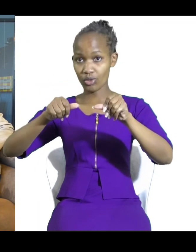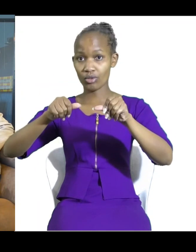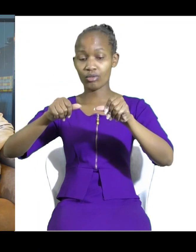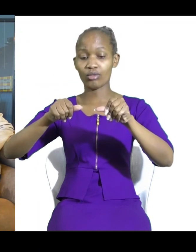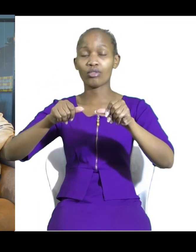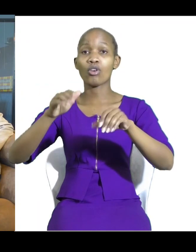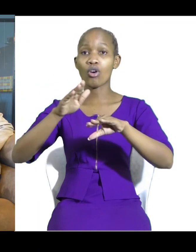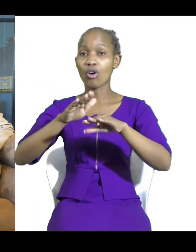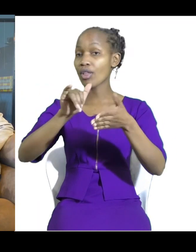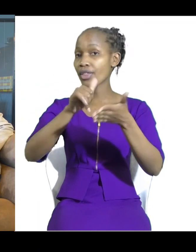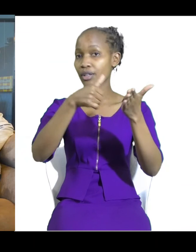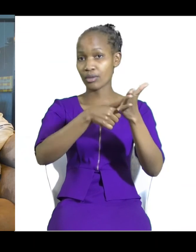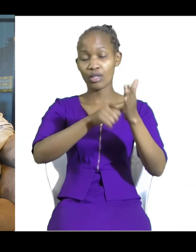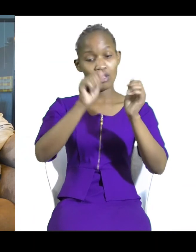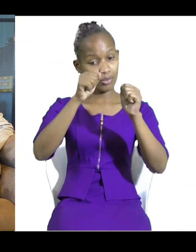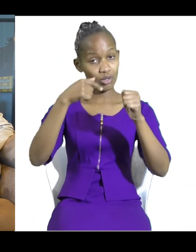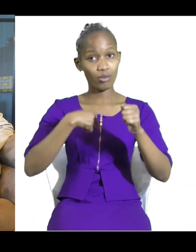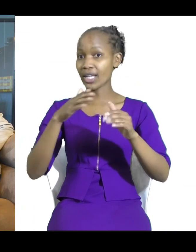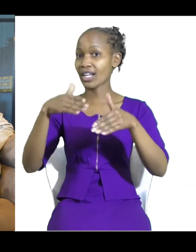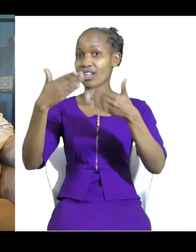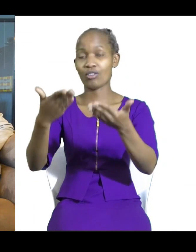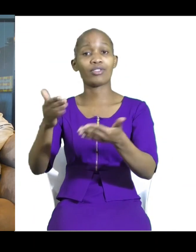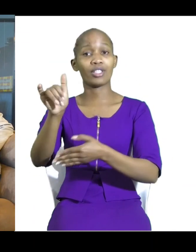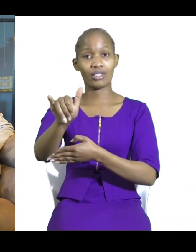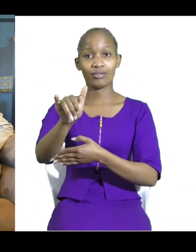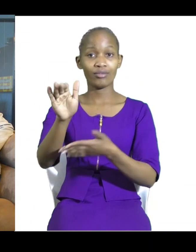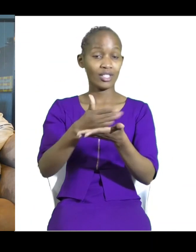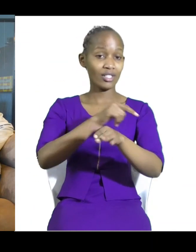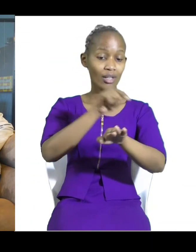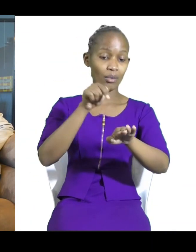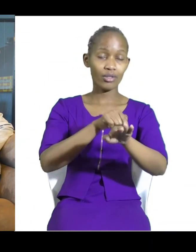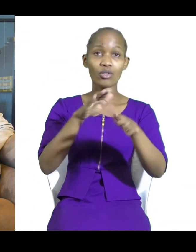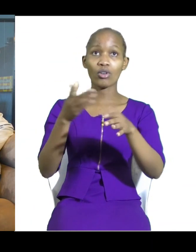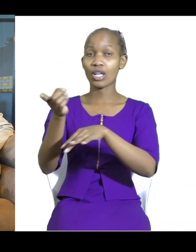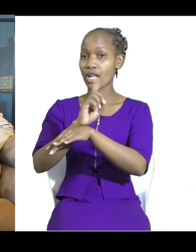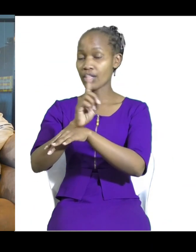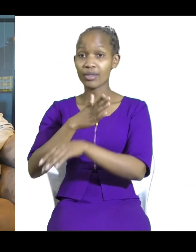solution based on the problem. That's something that I can actually offer some